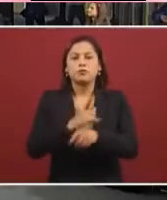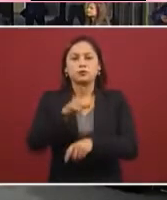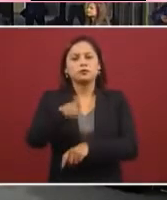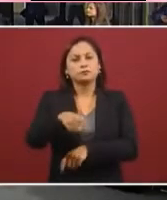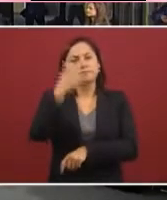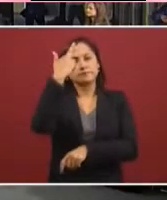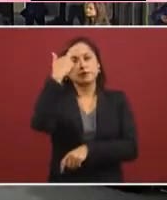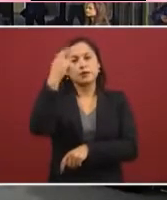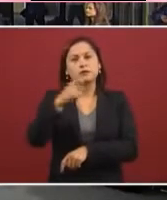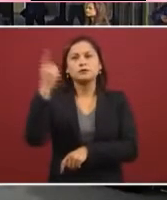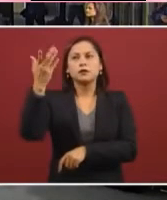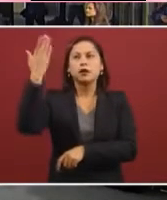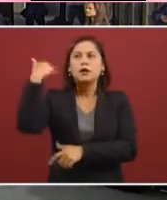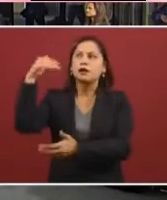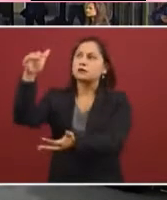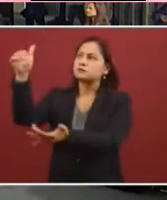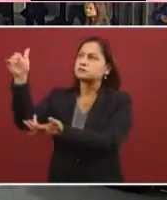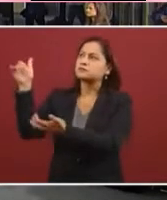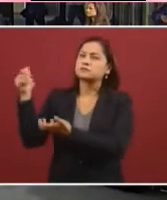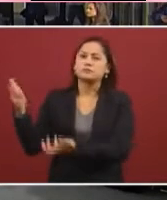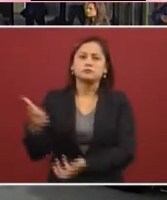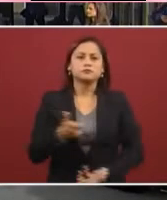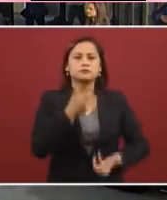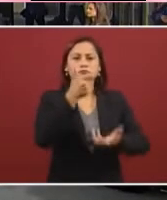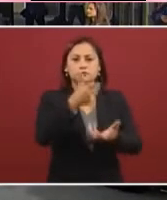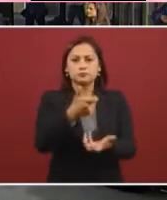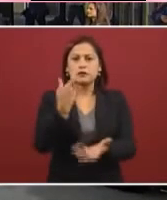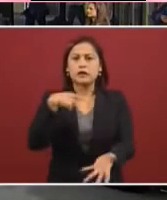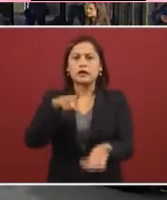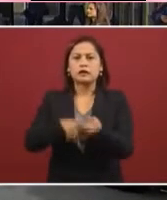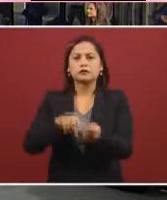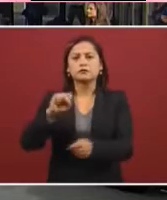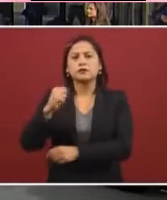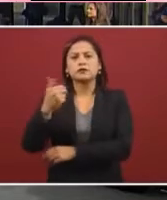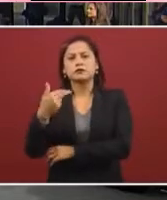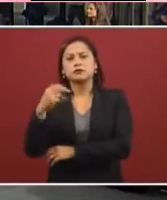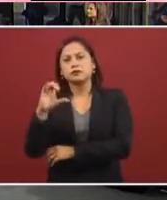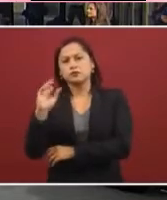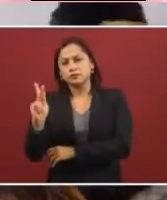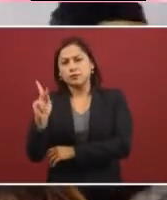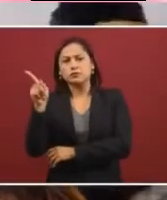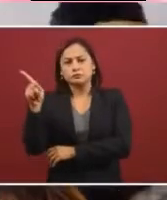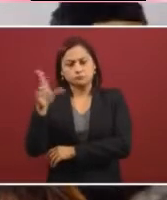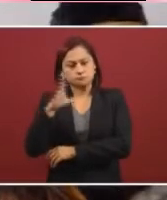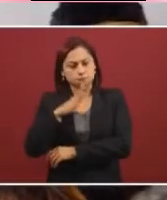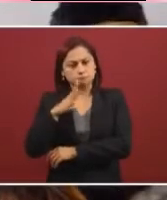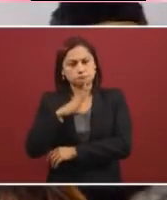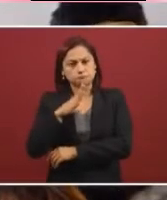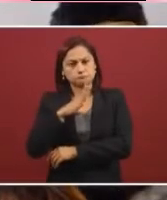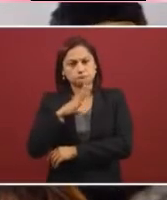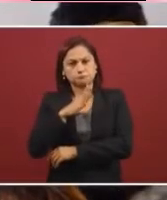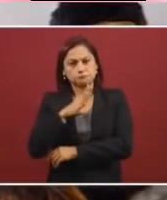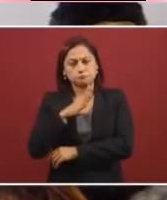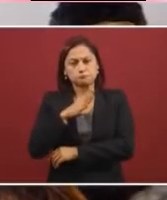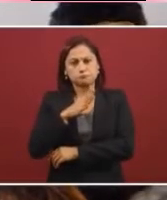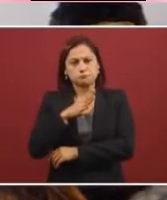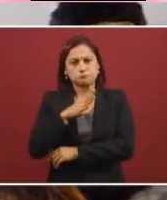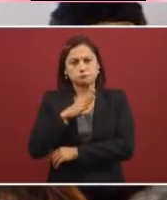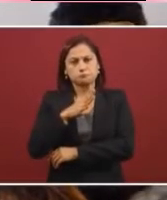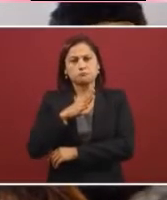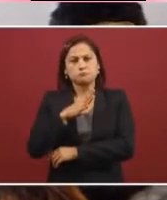Because there was resources that was sent to the Video Commission of the Hacienda.